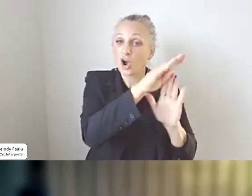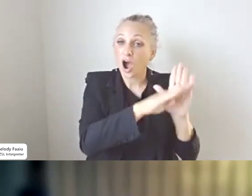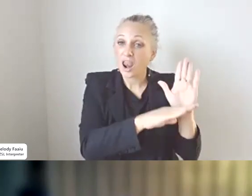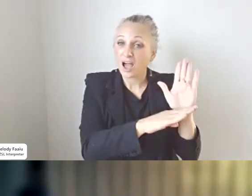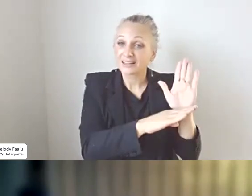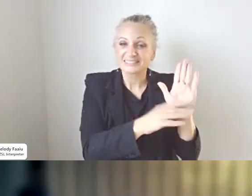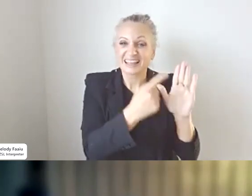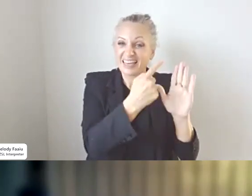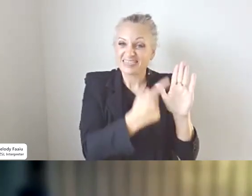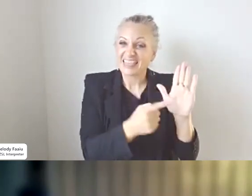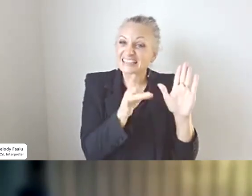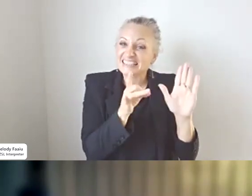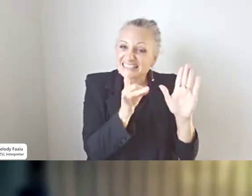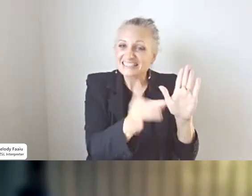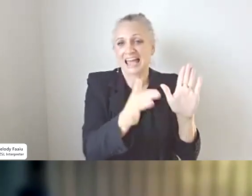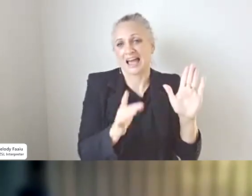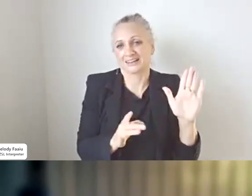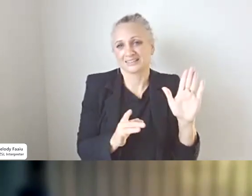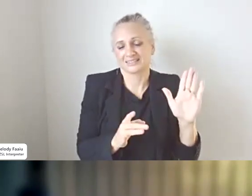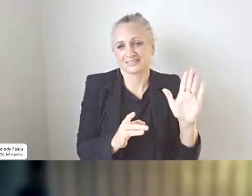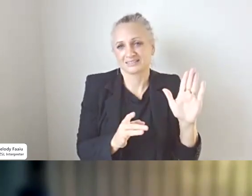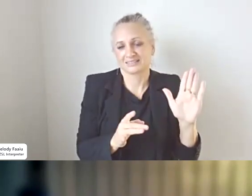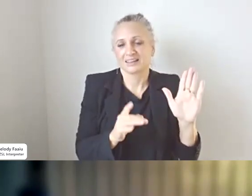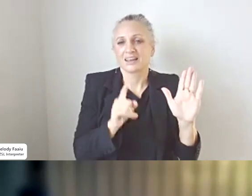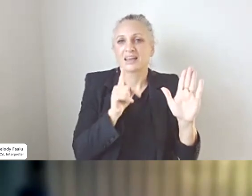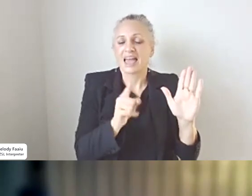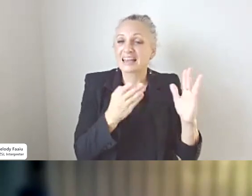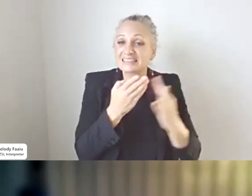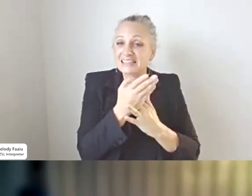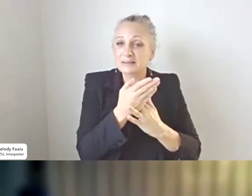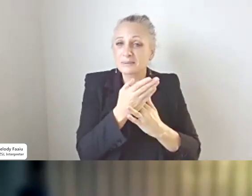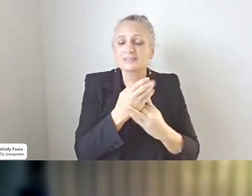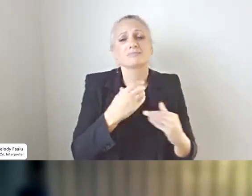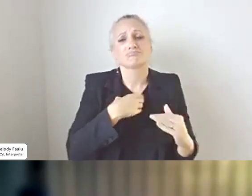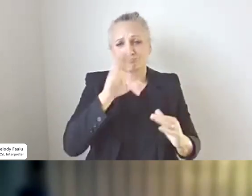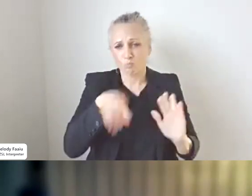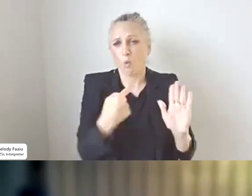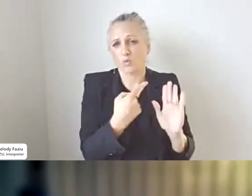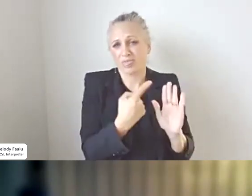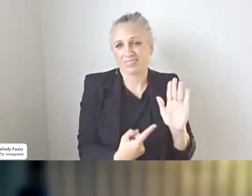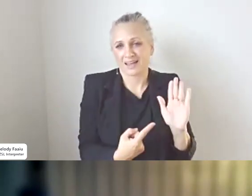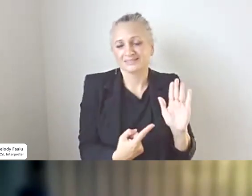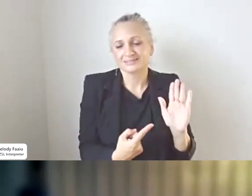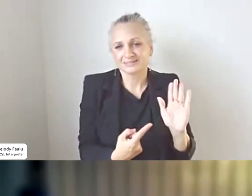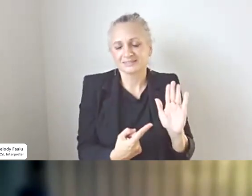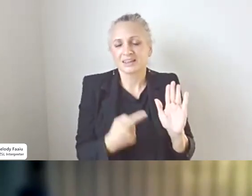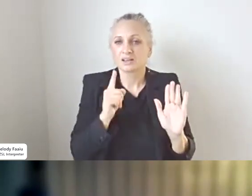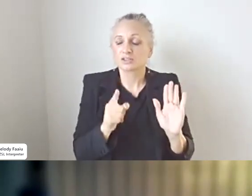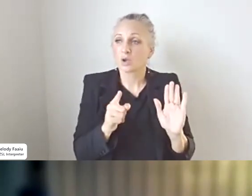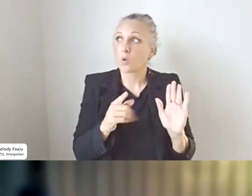that. And so I'd really like to see the assessments